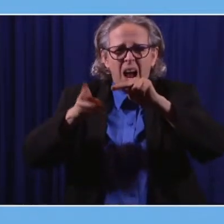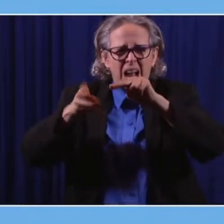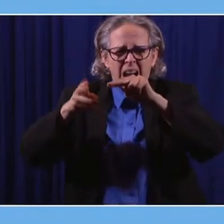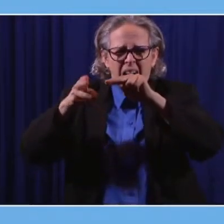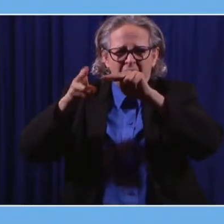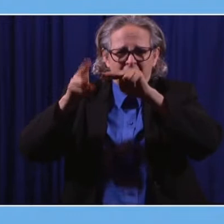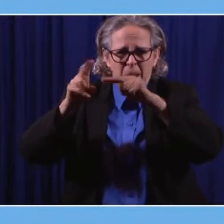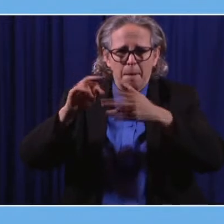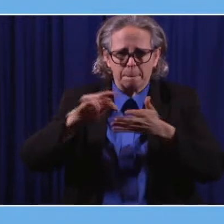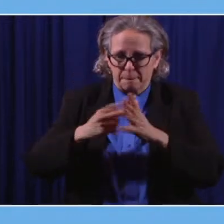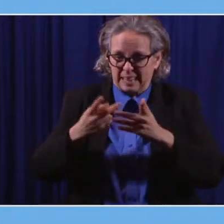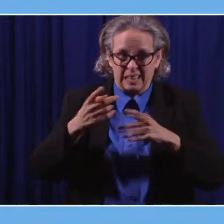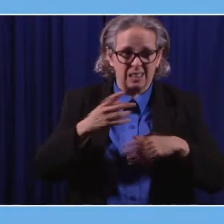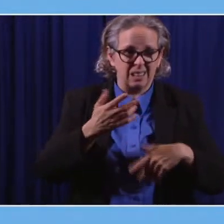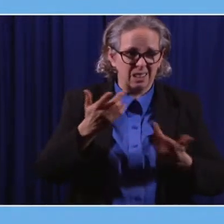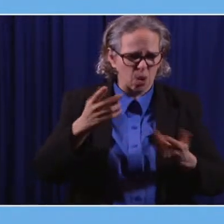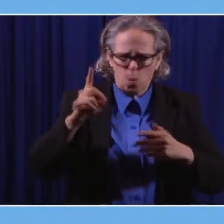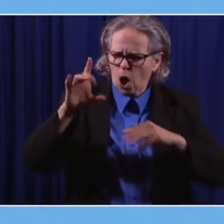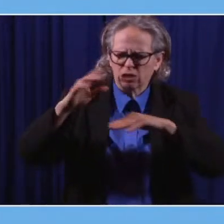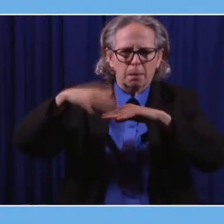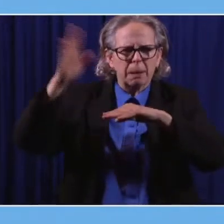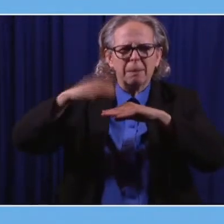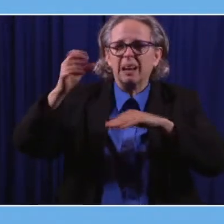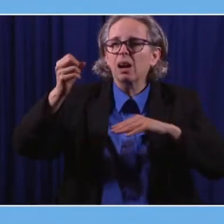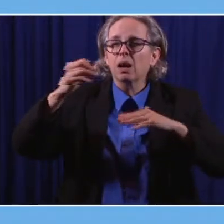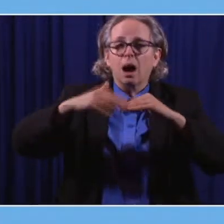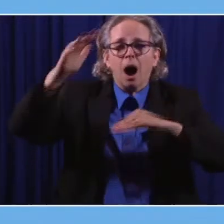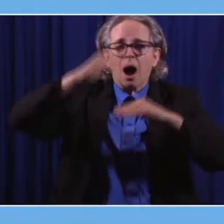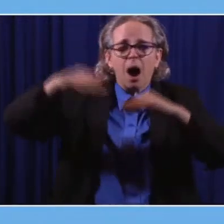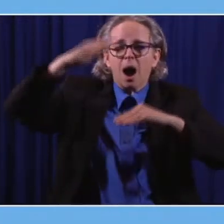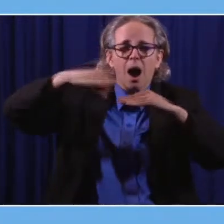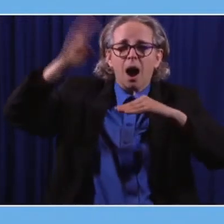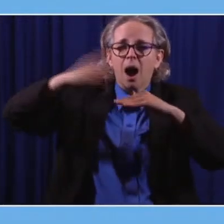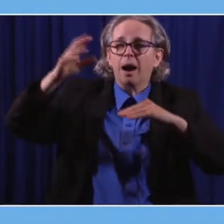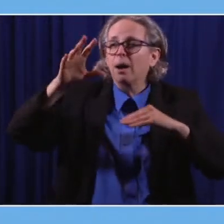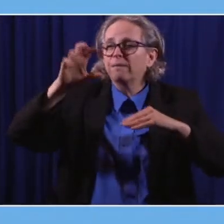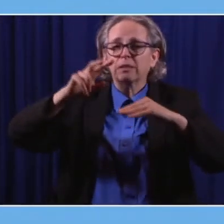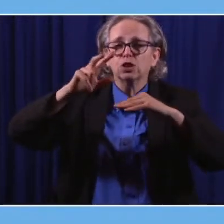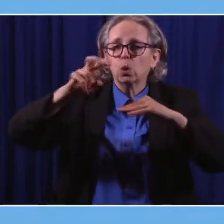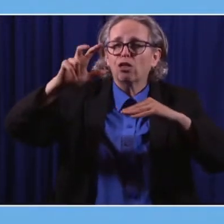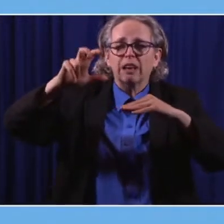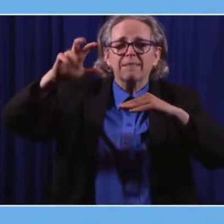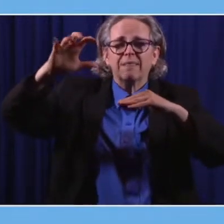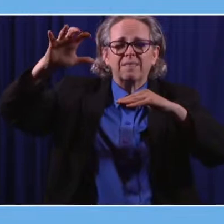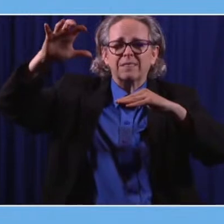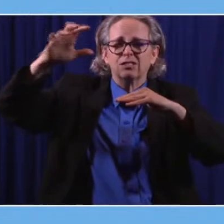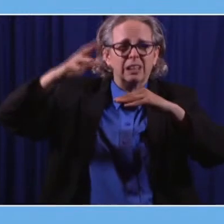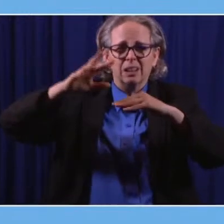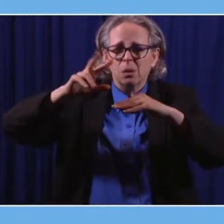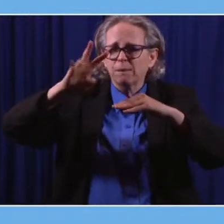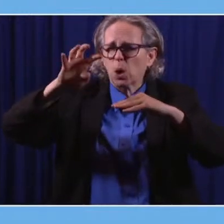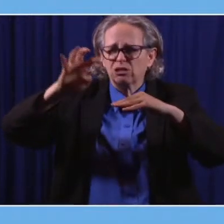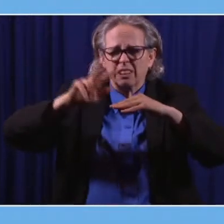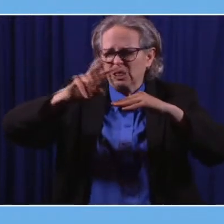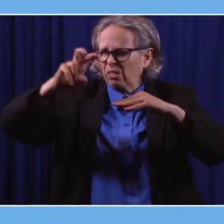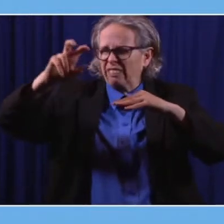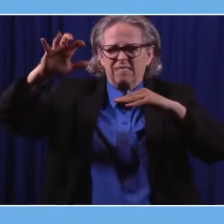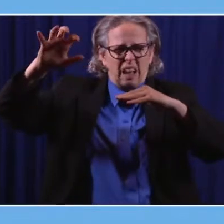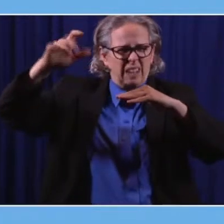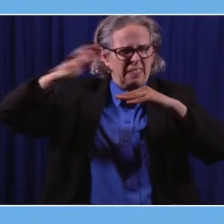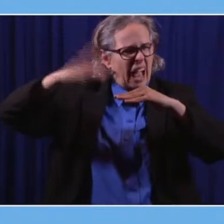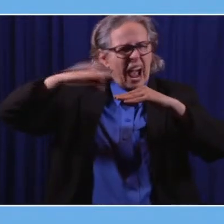is 100. And you can see these are, 5.5 times, 3 times, some of them 2 times.